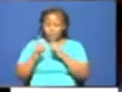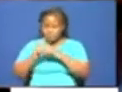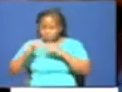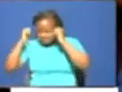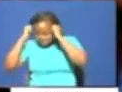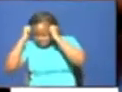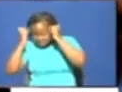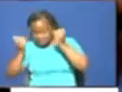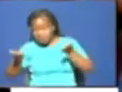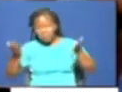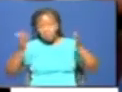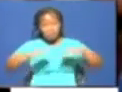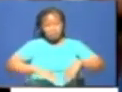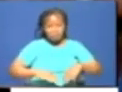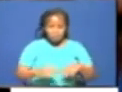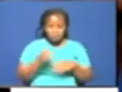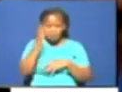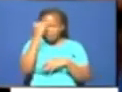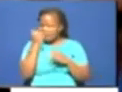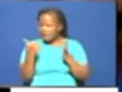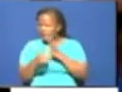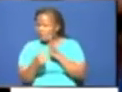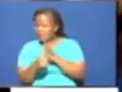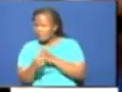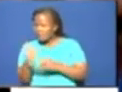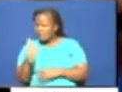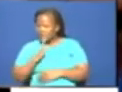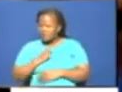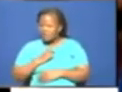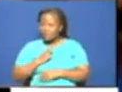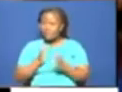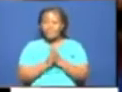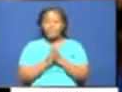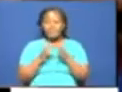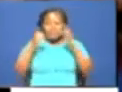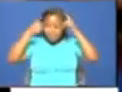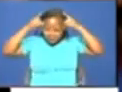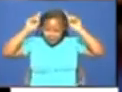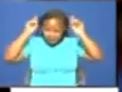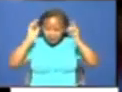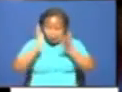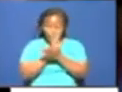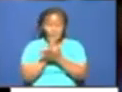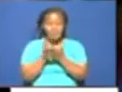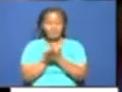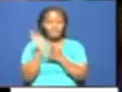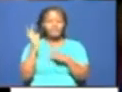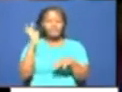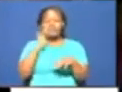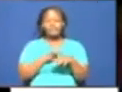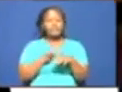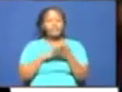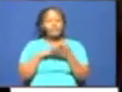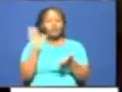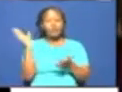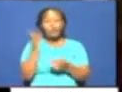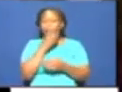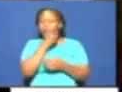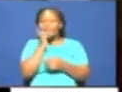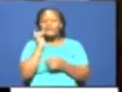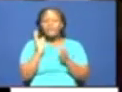collapsing due to insecurity, and livestock sector is severely threatened by drought and